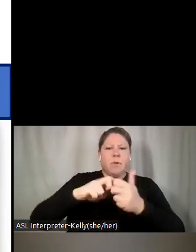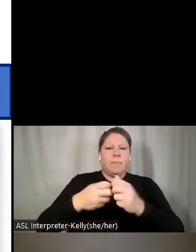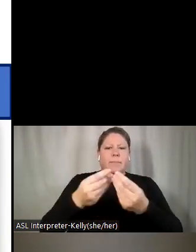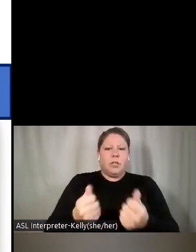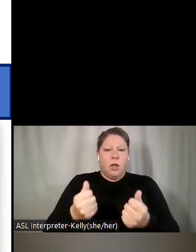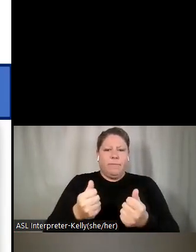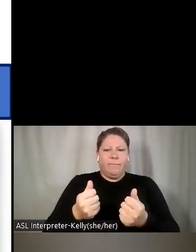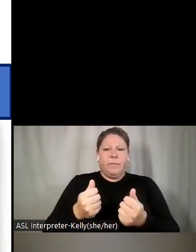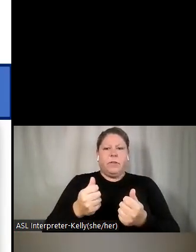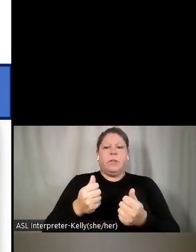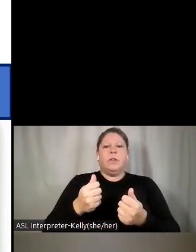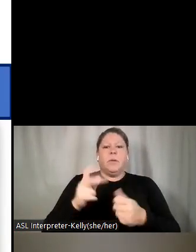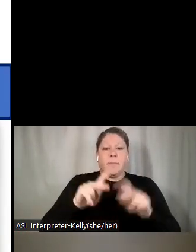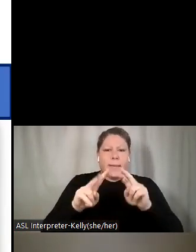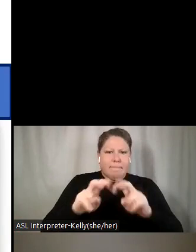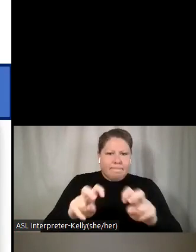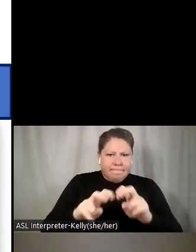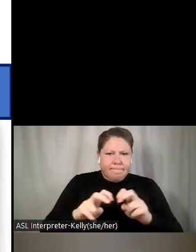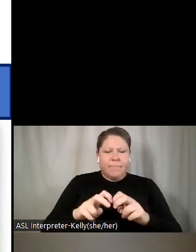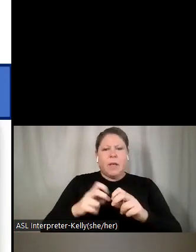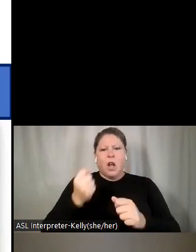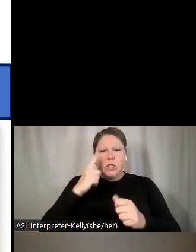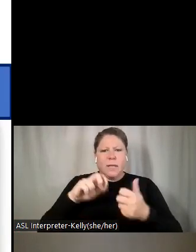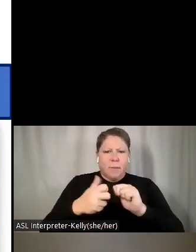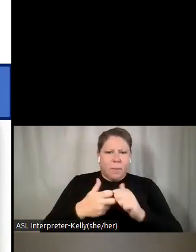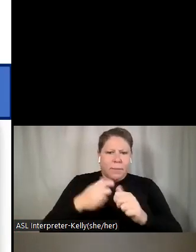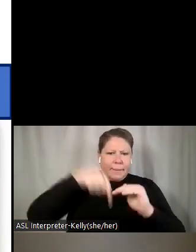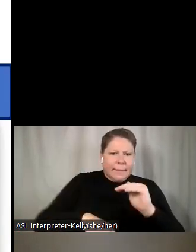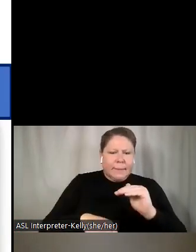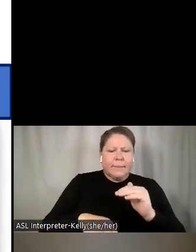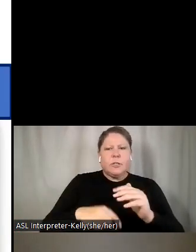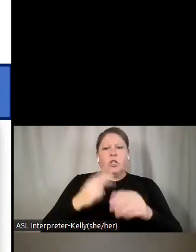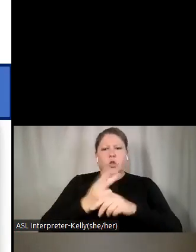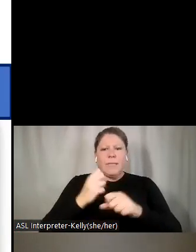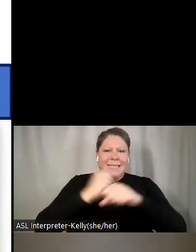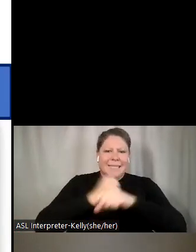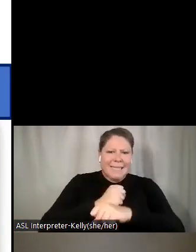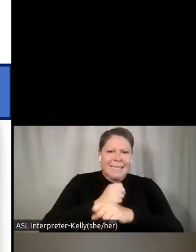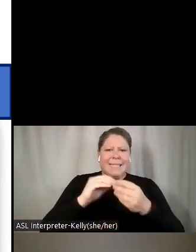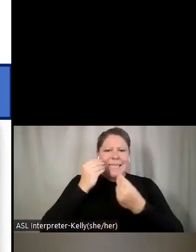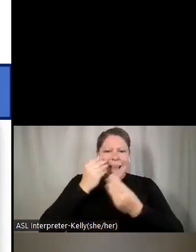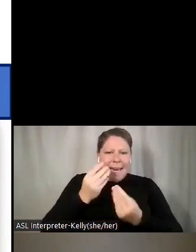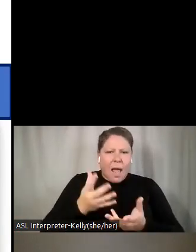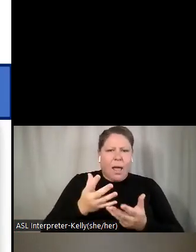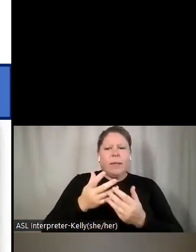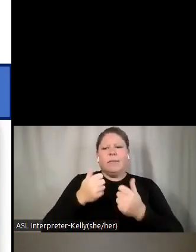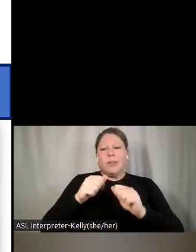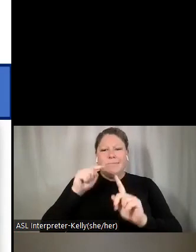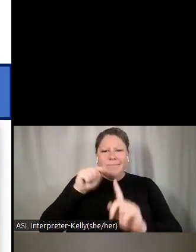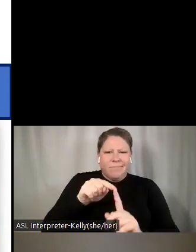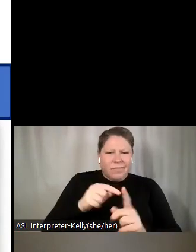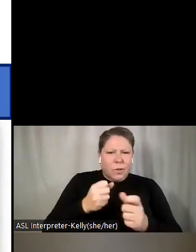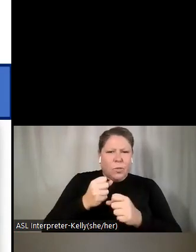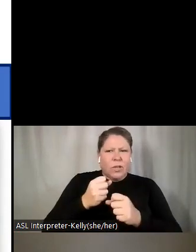on understanding your problem deeply, breaking it down using data, understanding the root causes of the problem before you jump to